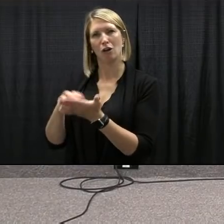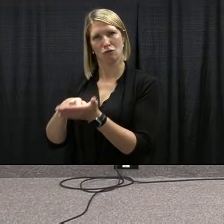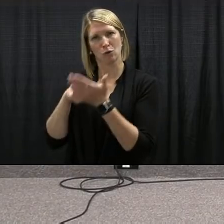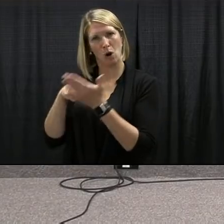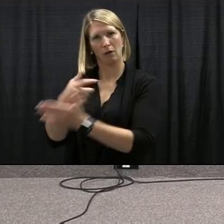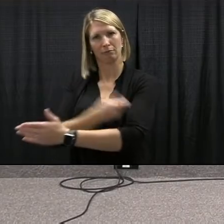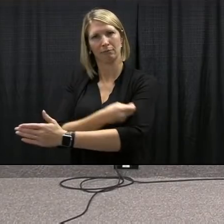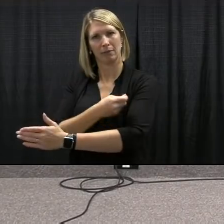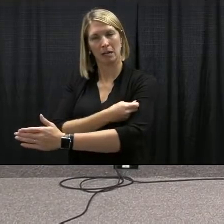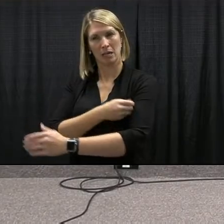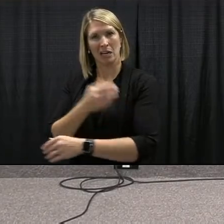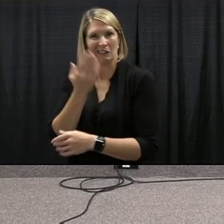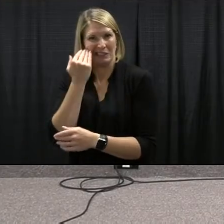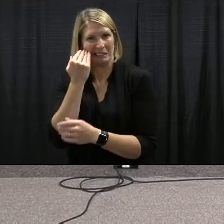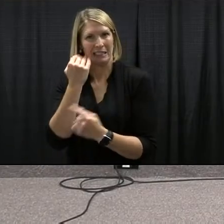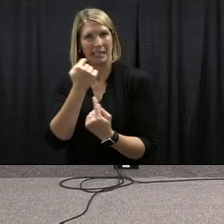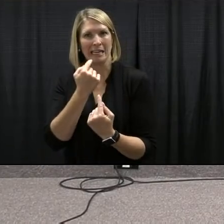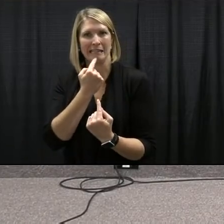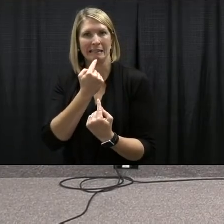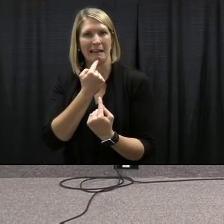confirm whether or not any